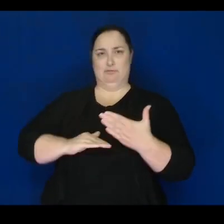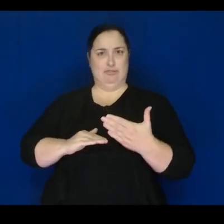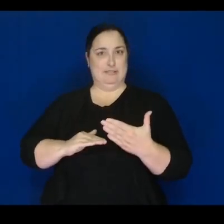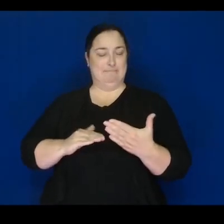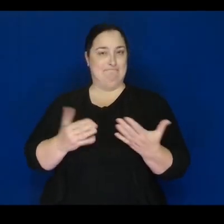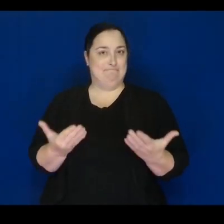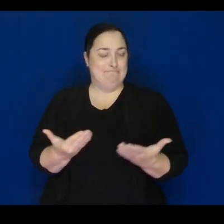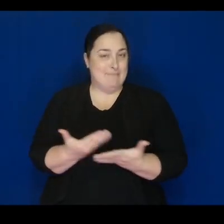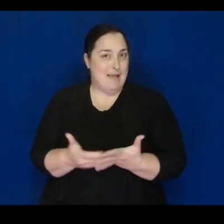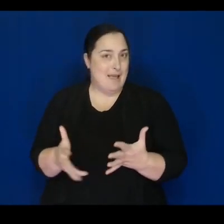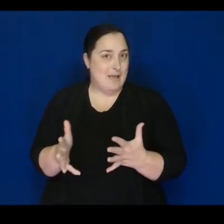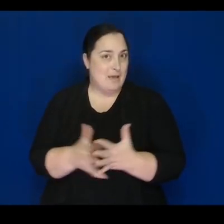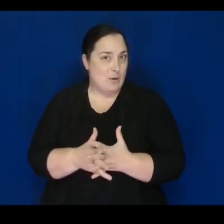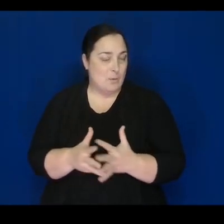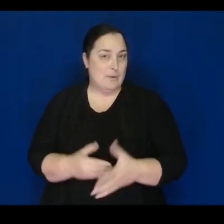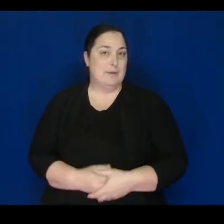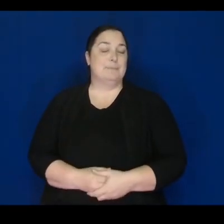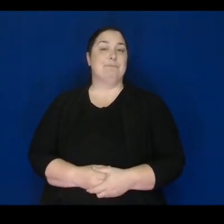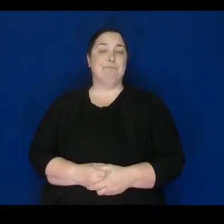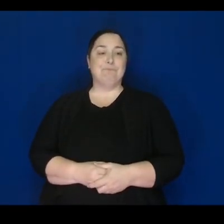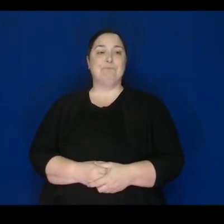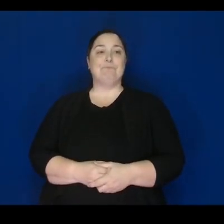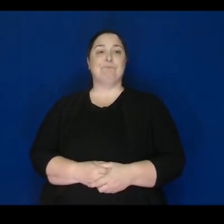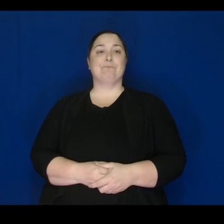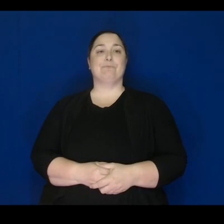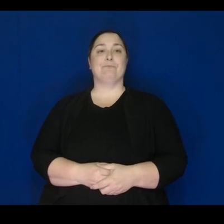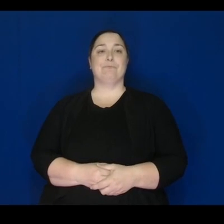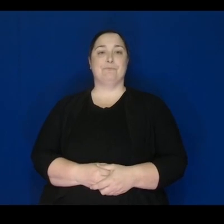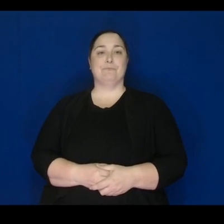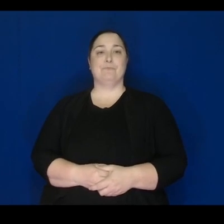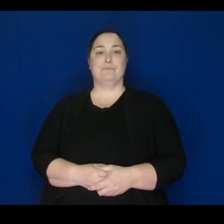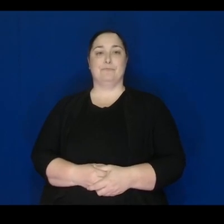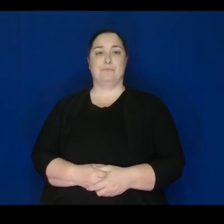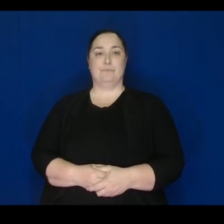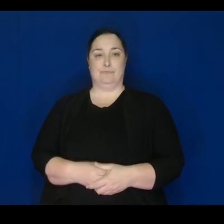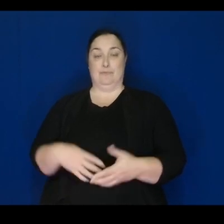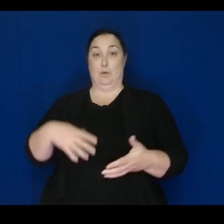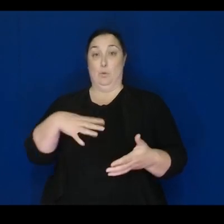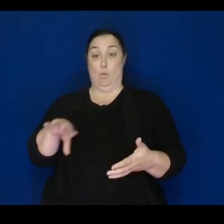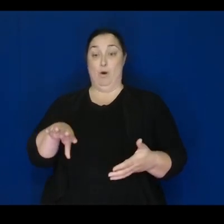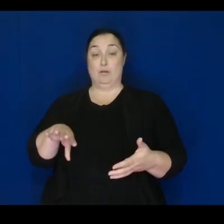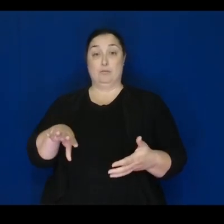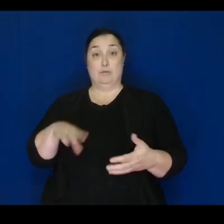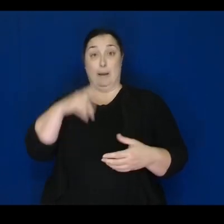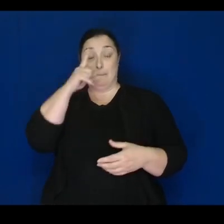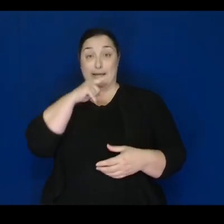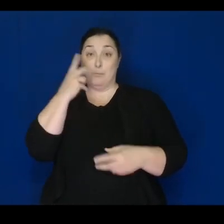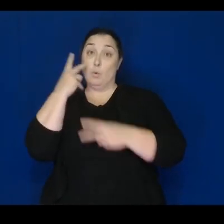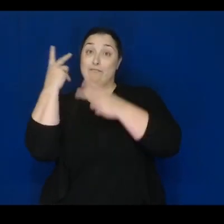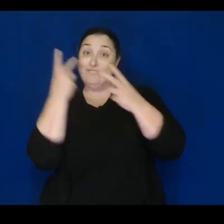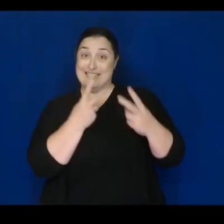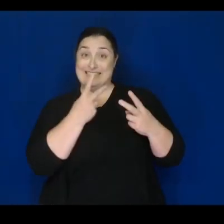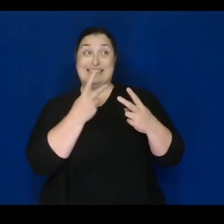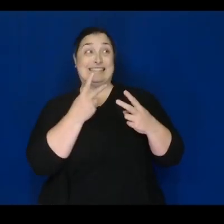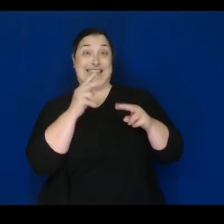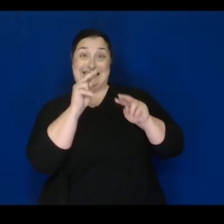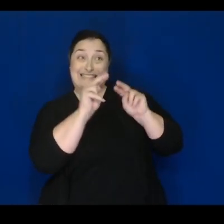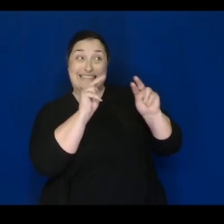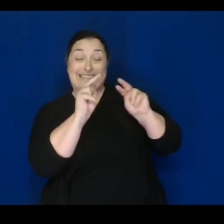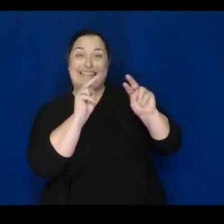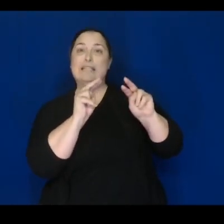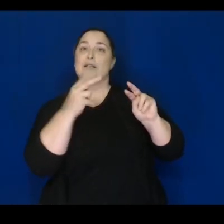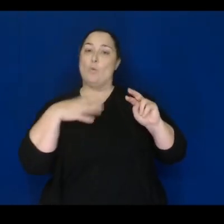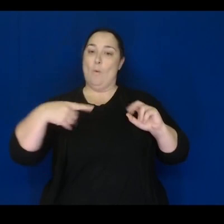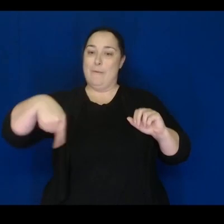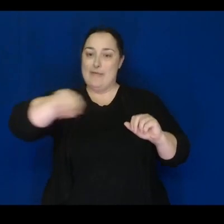that? And so we really want to create memorable experiences for visitors through Indigenous